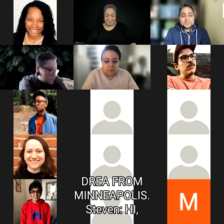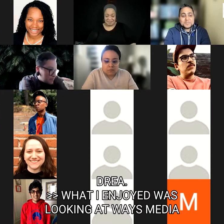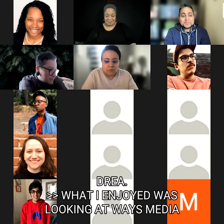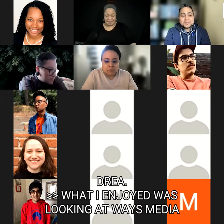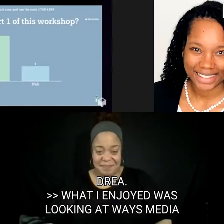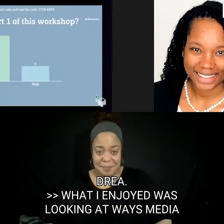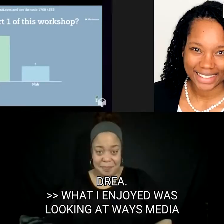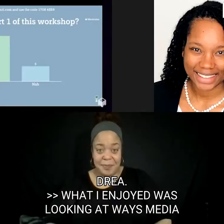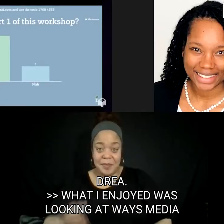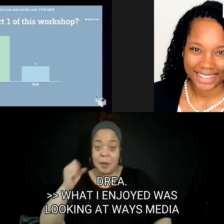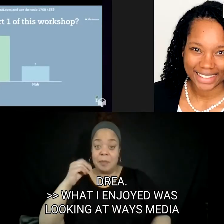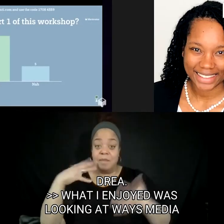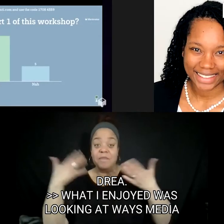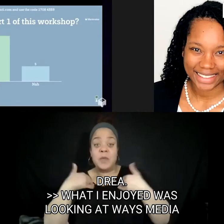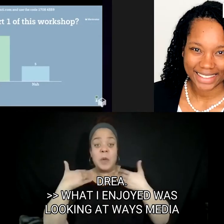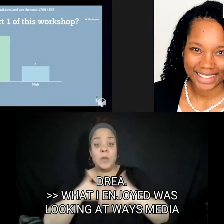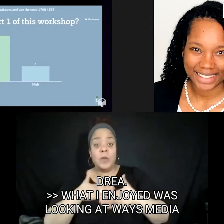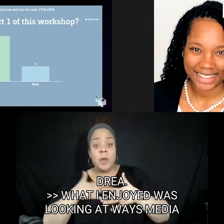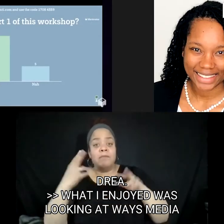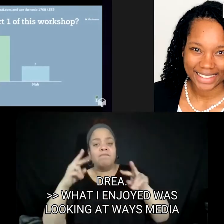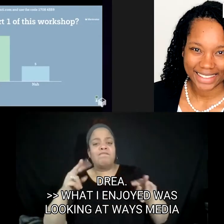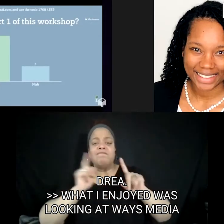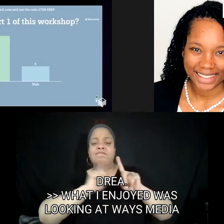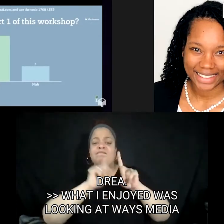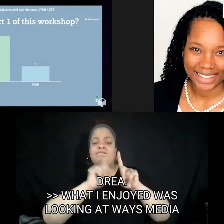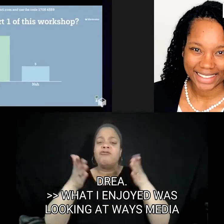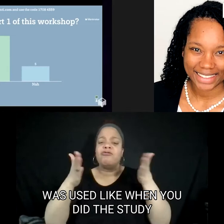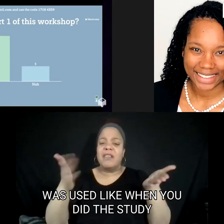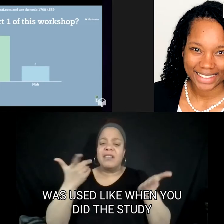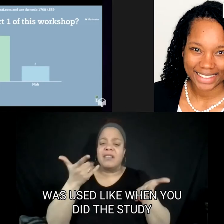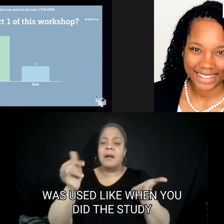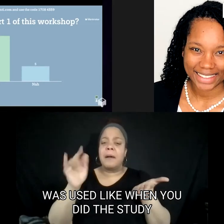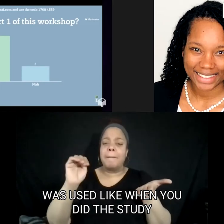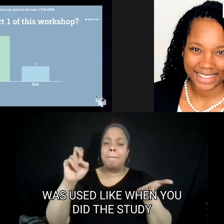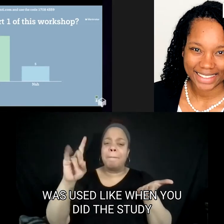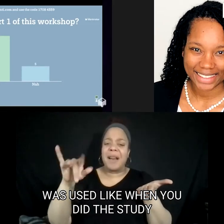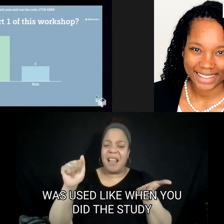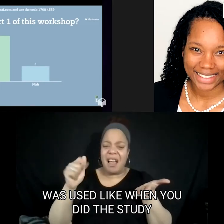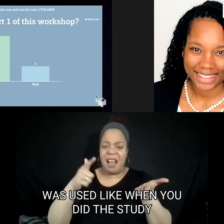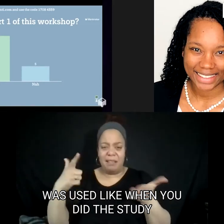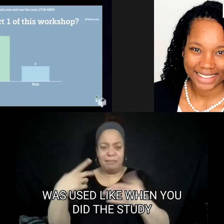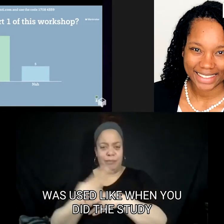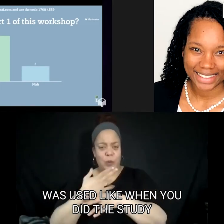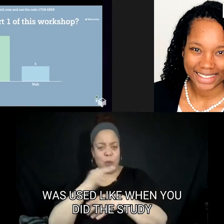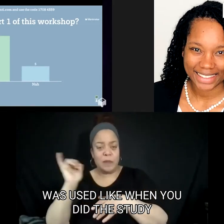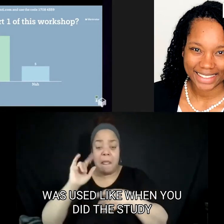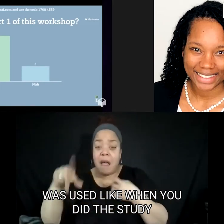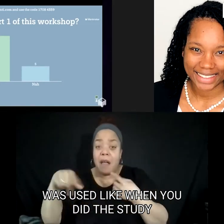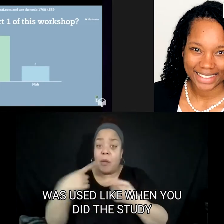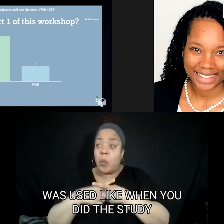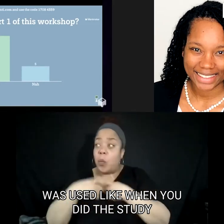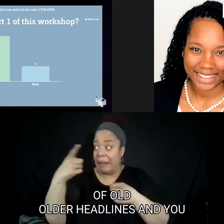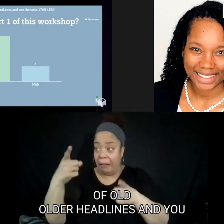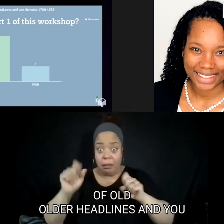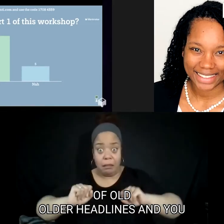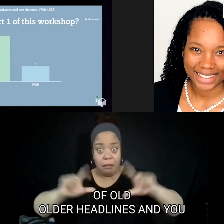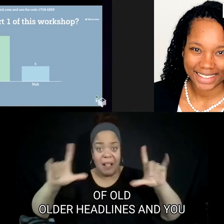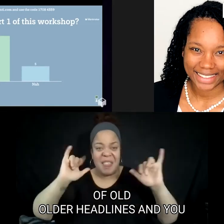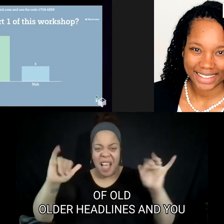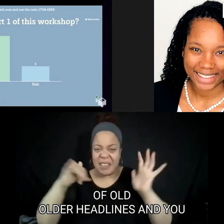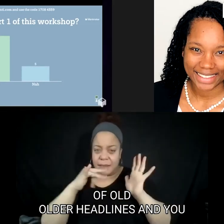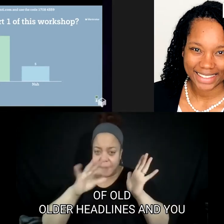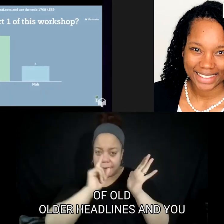like older headlines and newer headlines, and you showed how biased they were and how they can still like